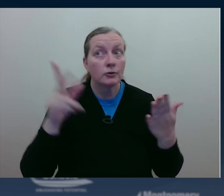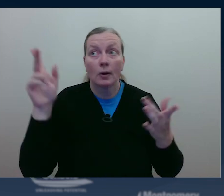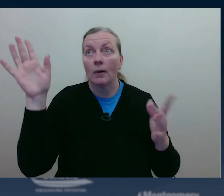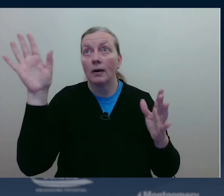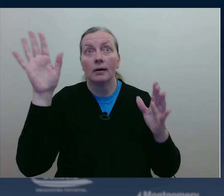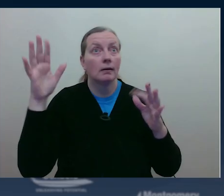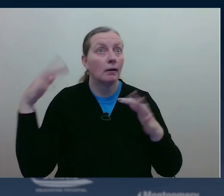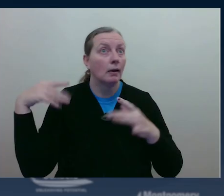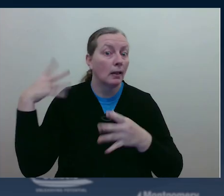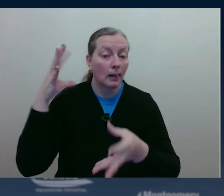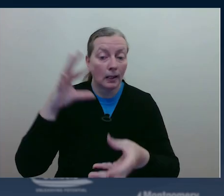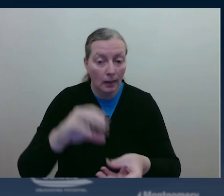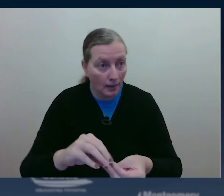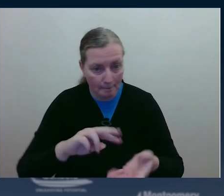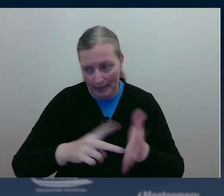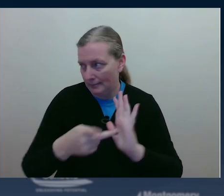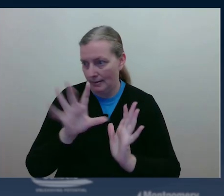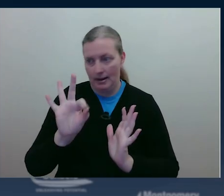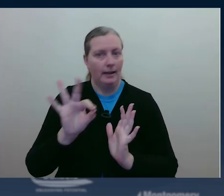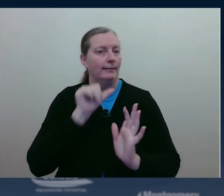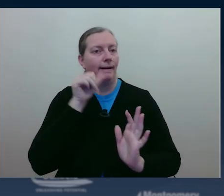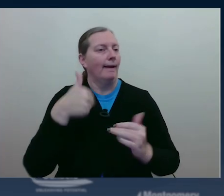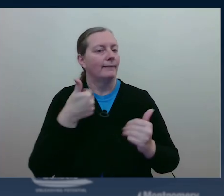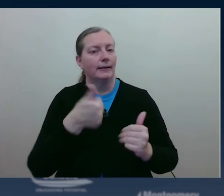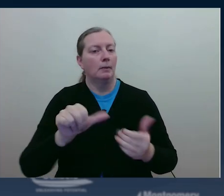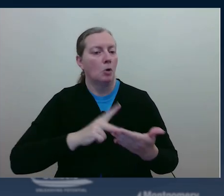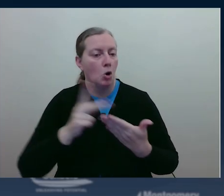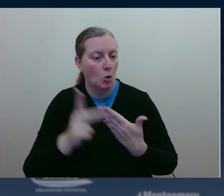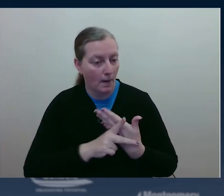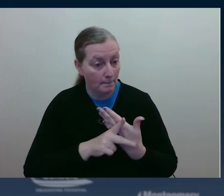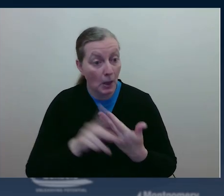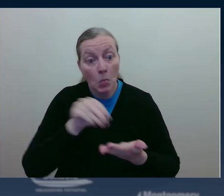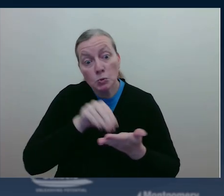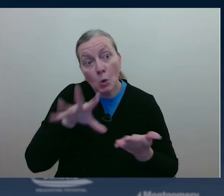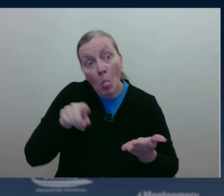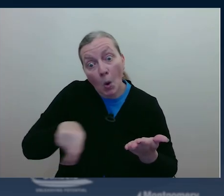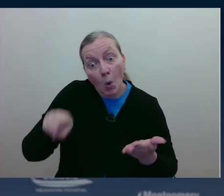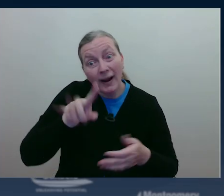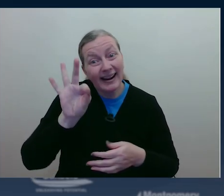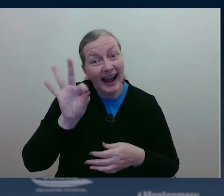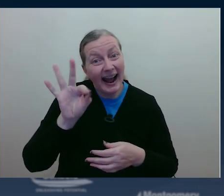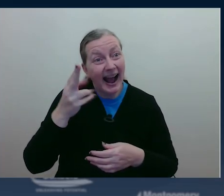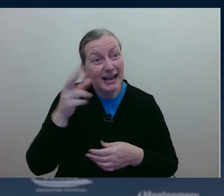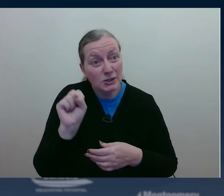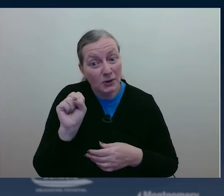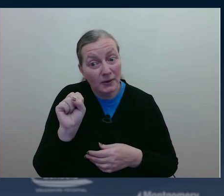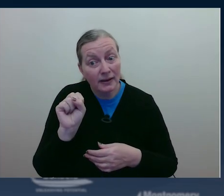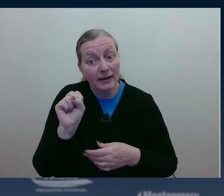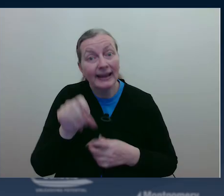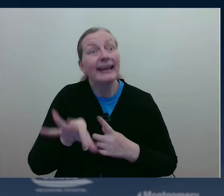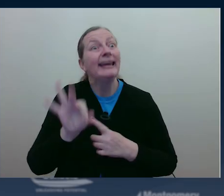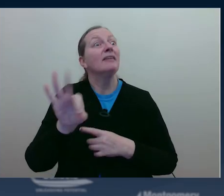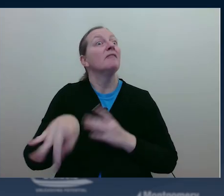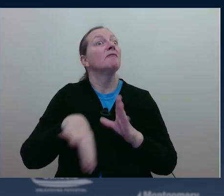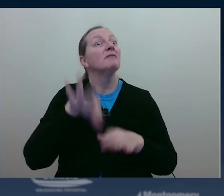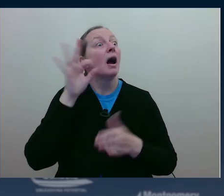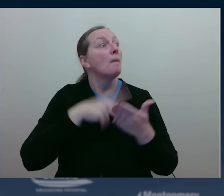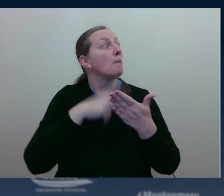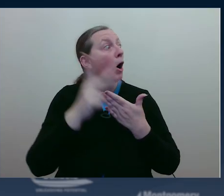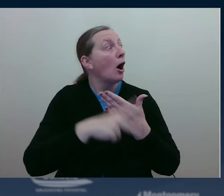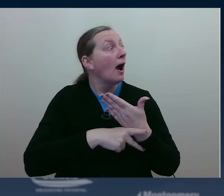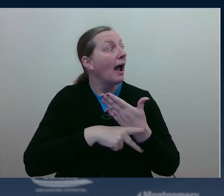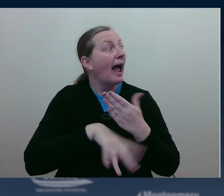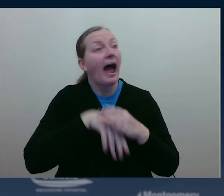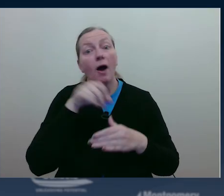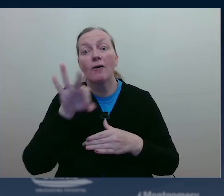programs. These students at these 9 high schools, if they find a program outside of their school that's not at their school, they